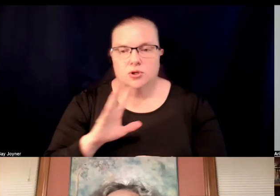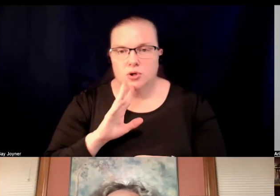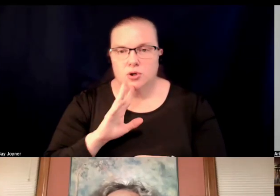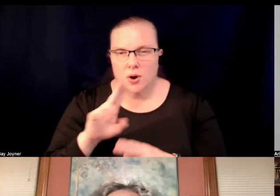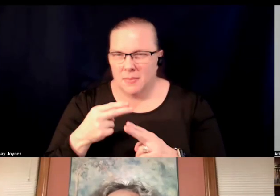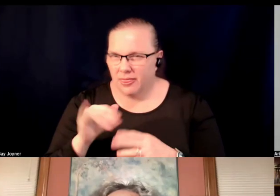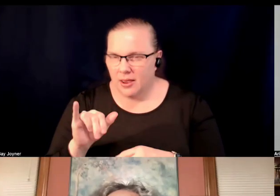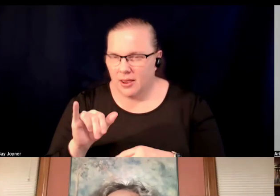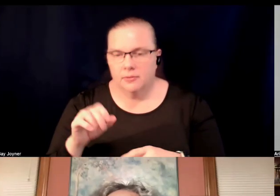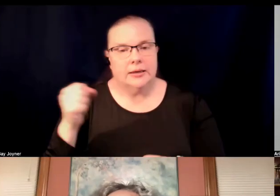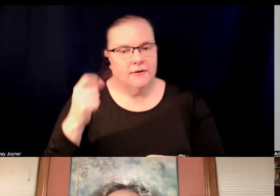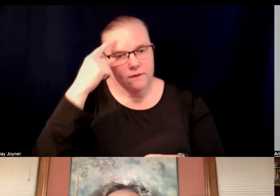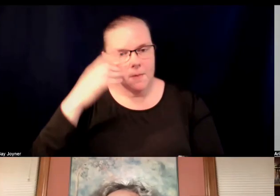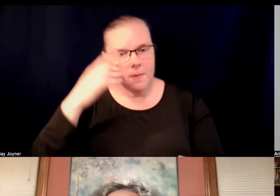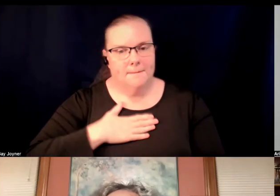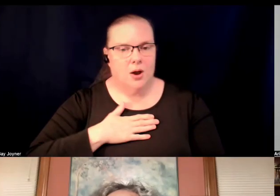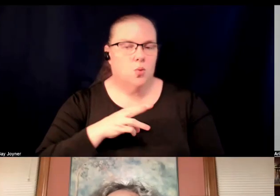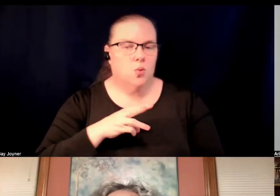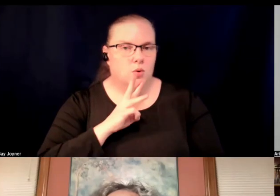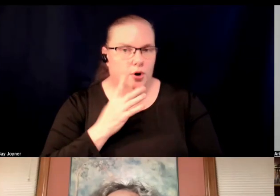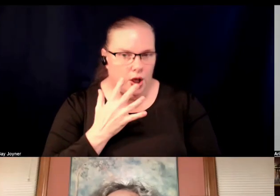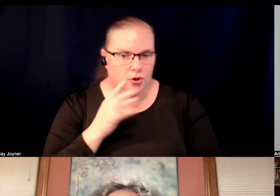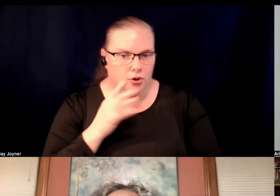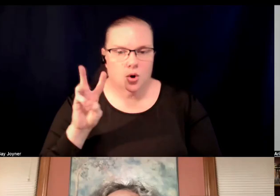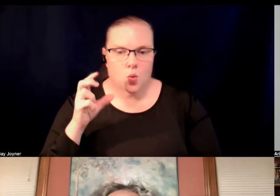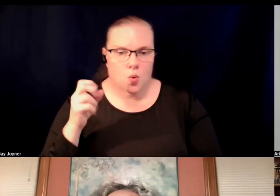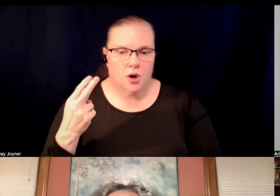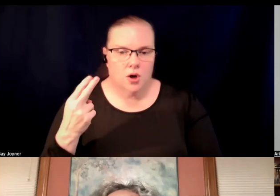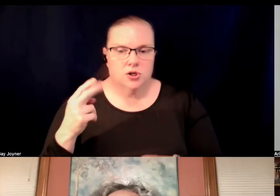watercolors or like gouache, I'm using it mostly